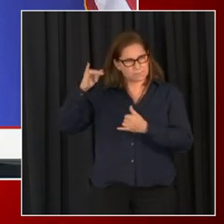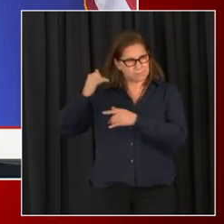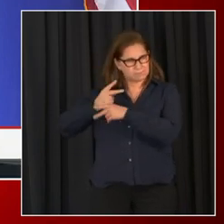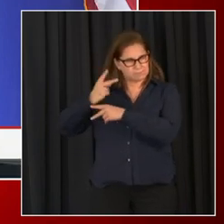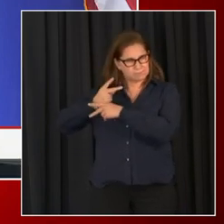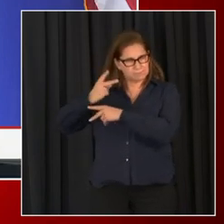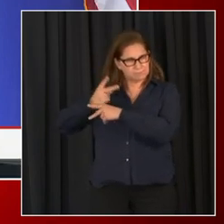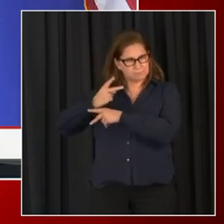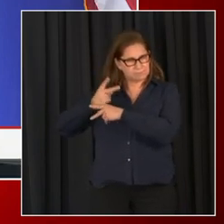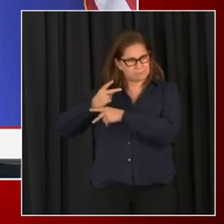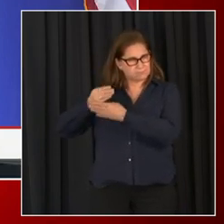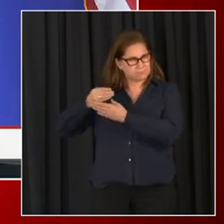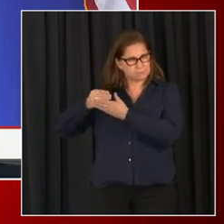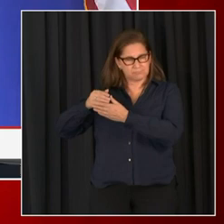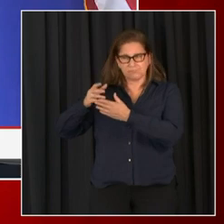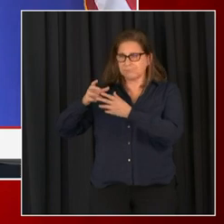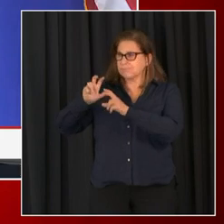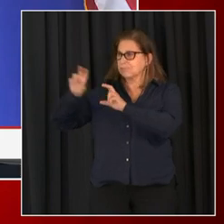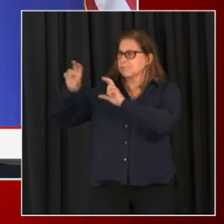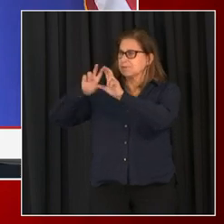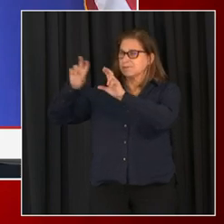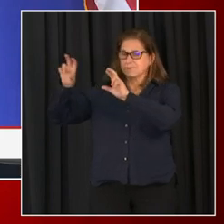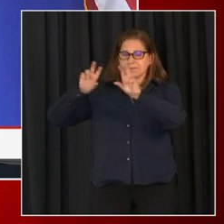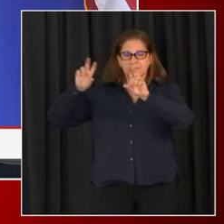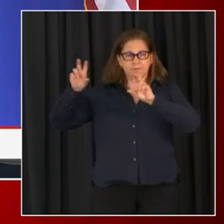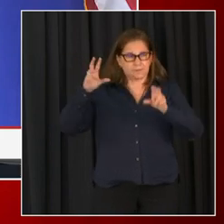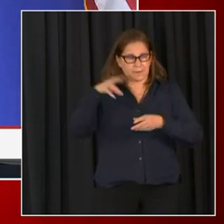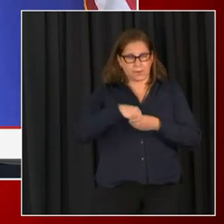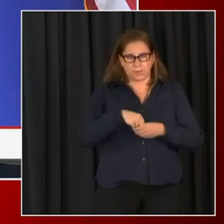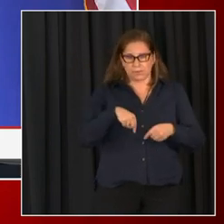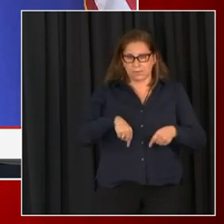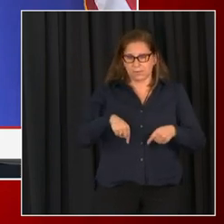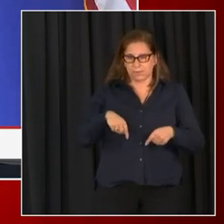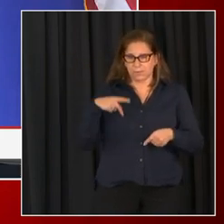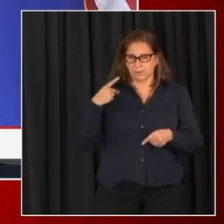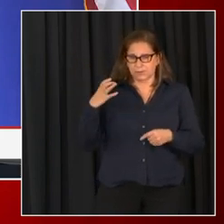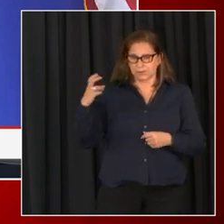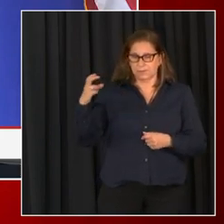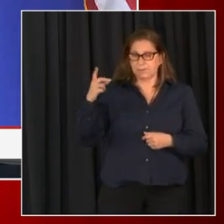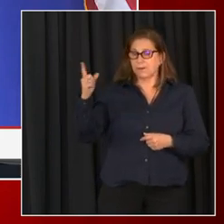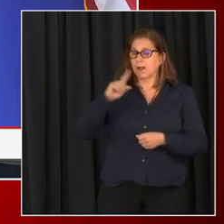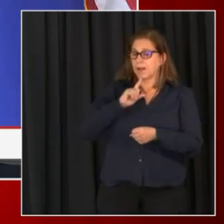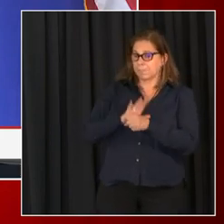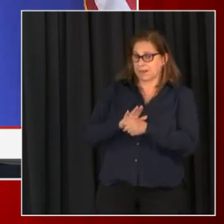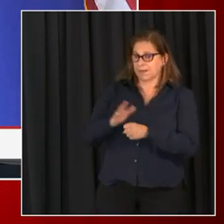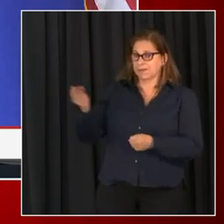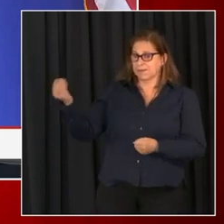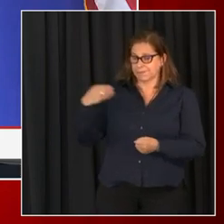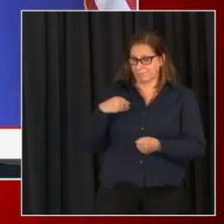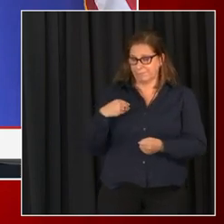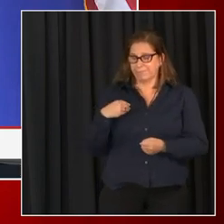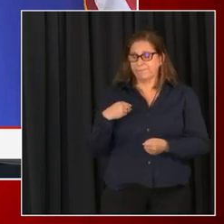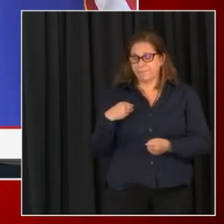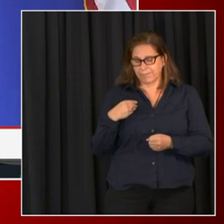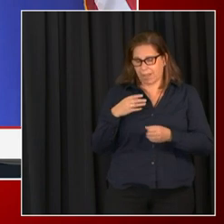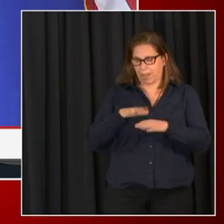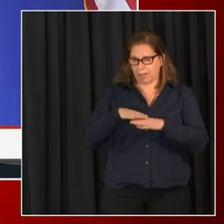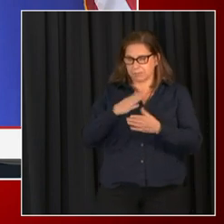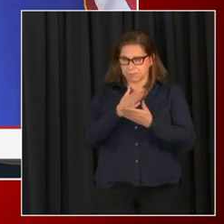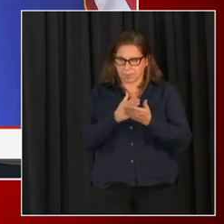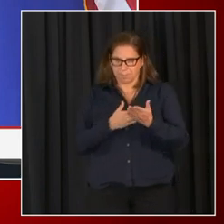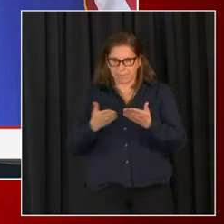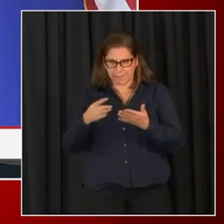distribution. They have committed to providing a certain amount of supplies through the distributor for the